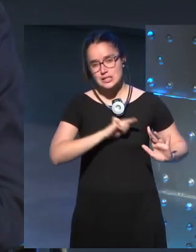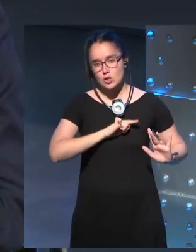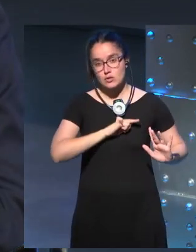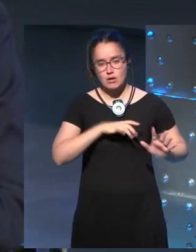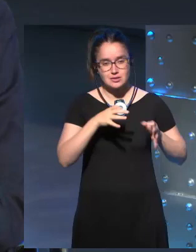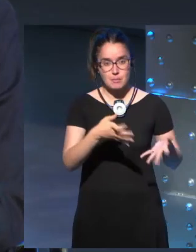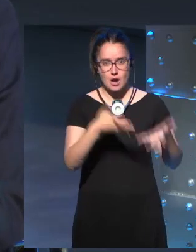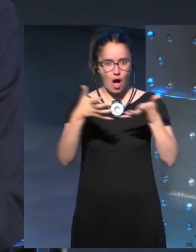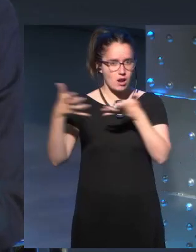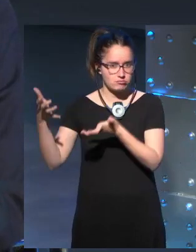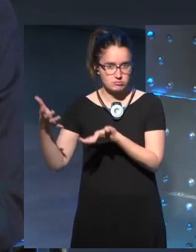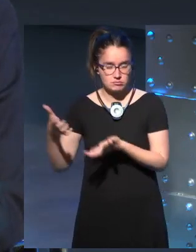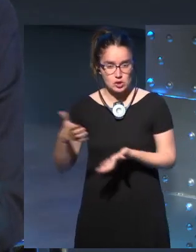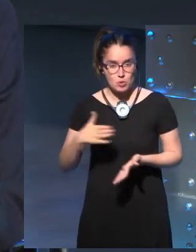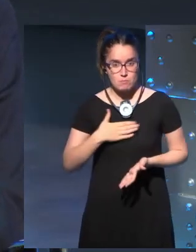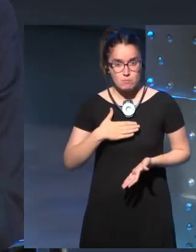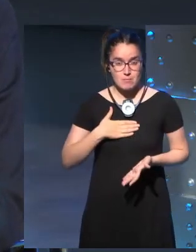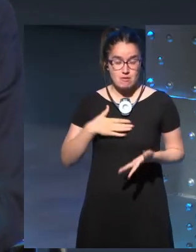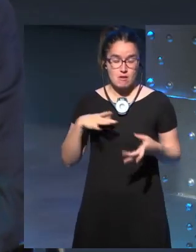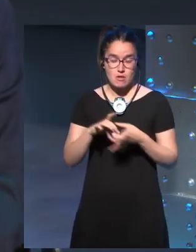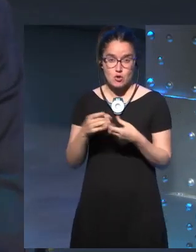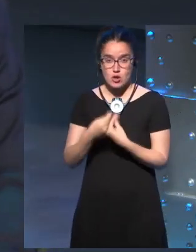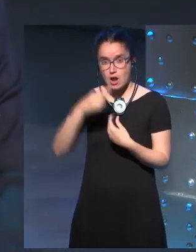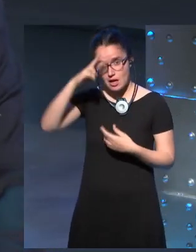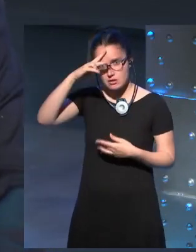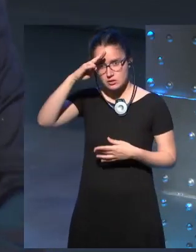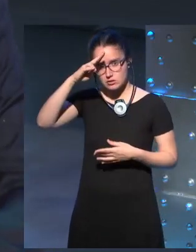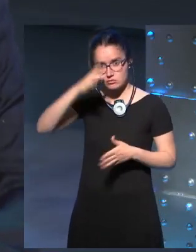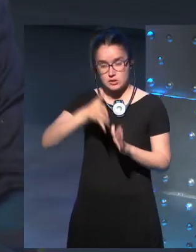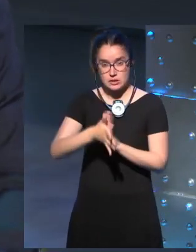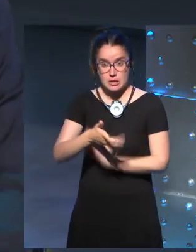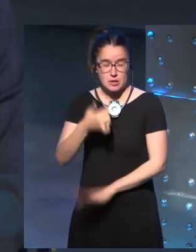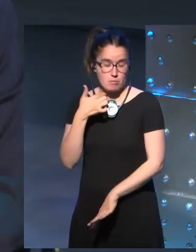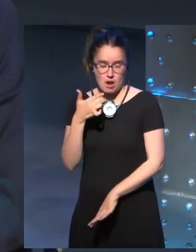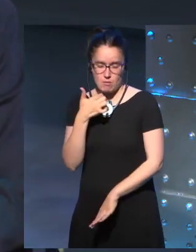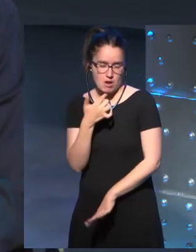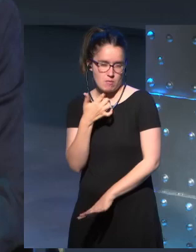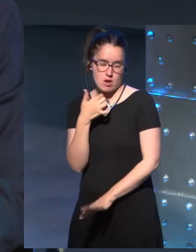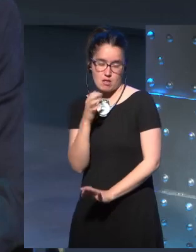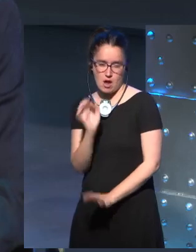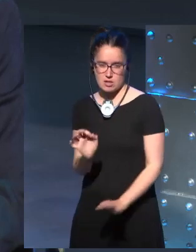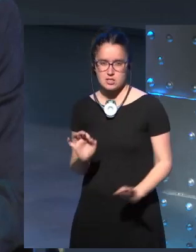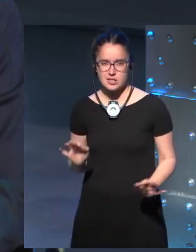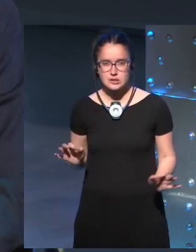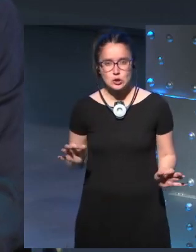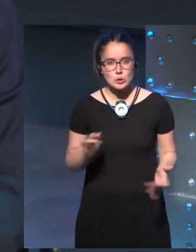about the feeling that they are going to win always. My relationship with Athletic de Bilbao is